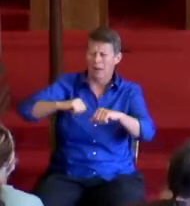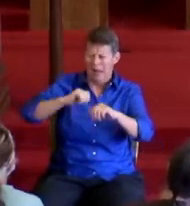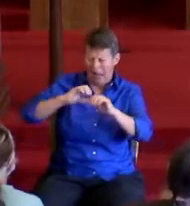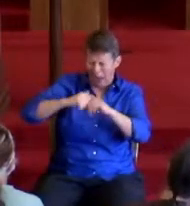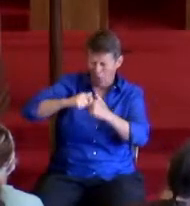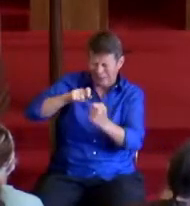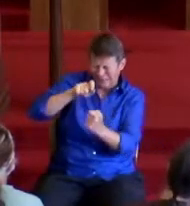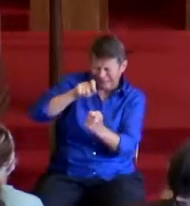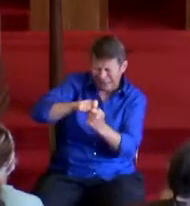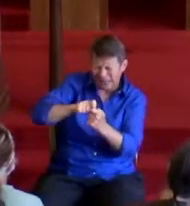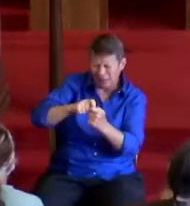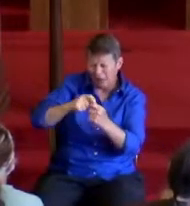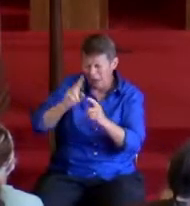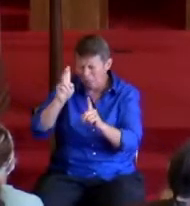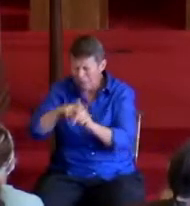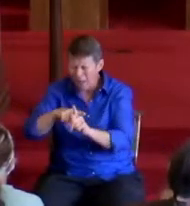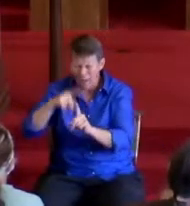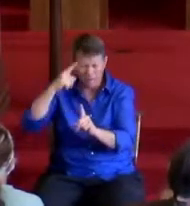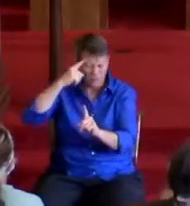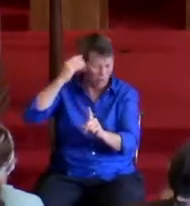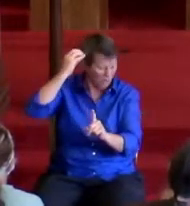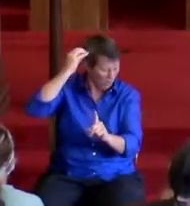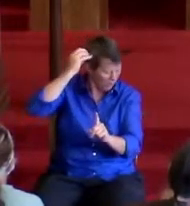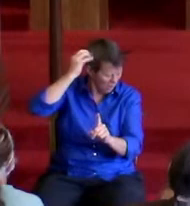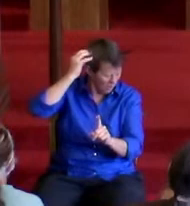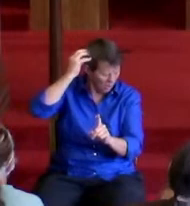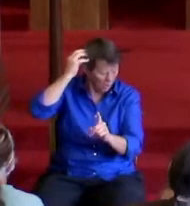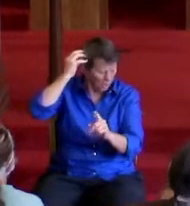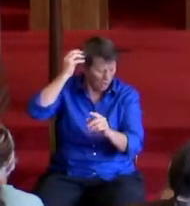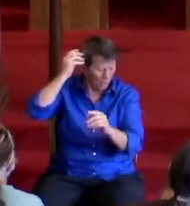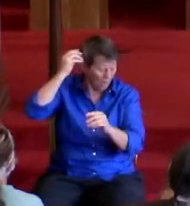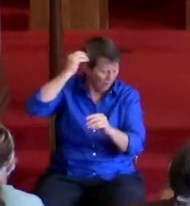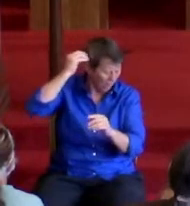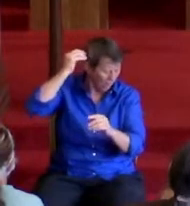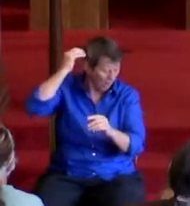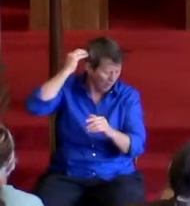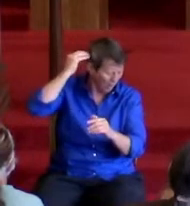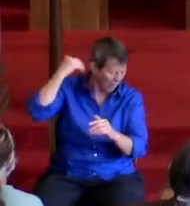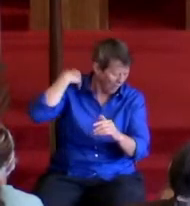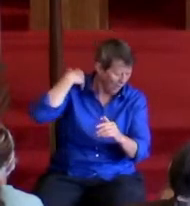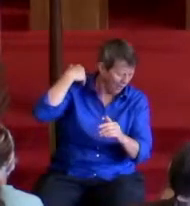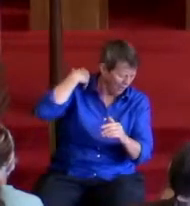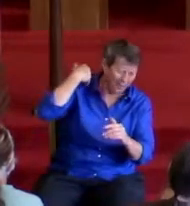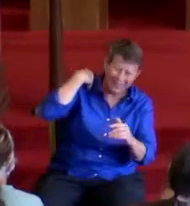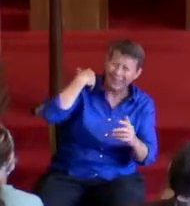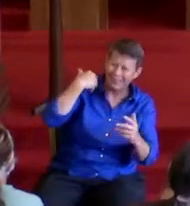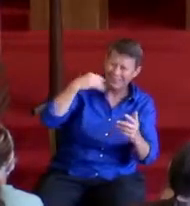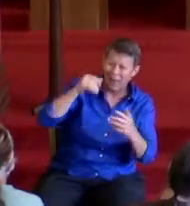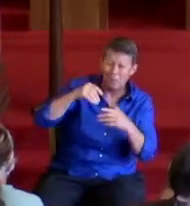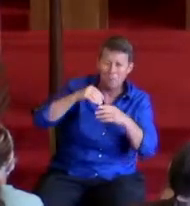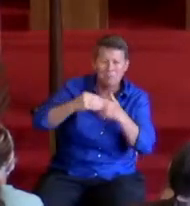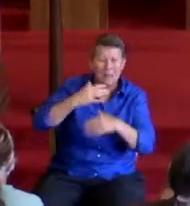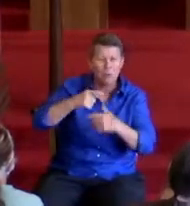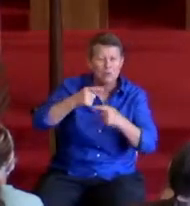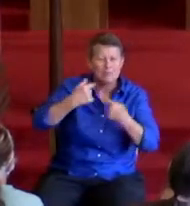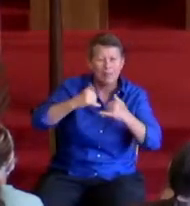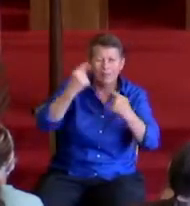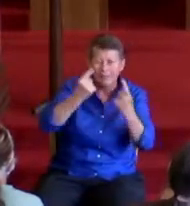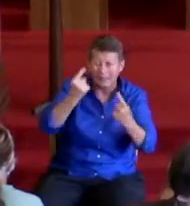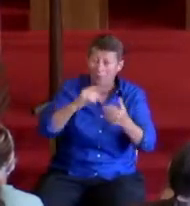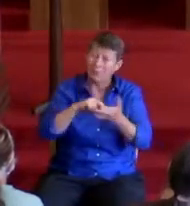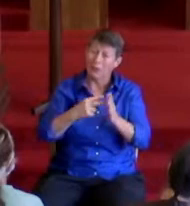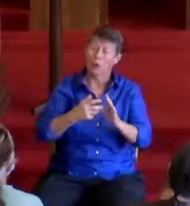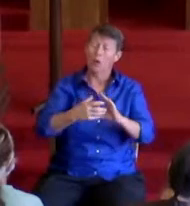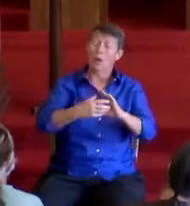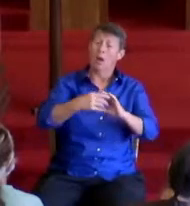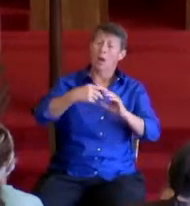thought. So here's another way to say that. A parable is a story to which listeners can easily relate. It